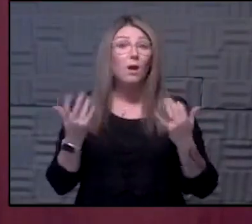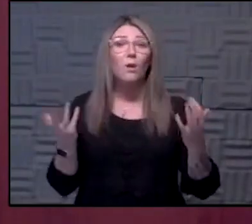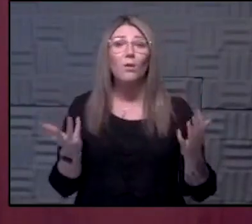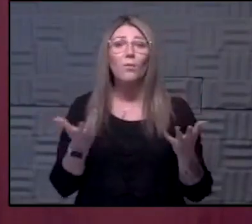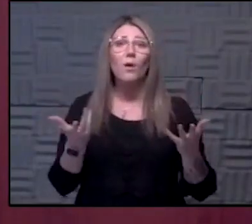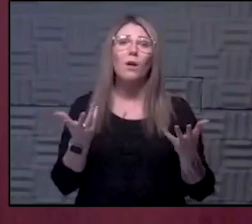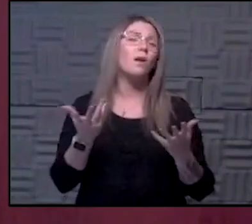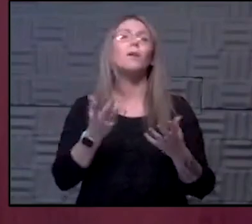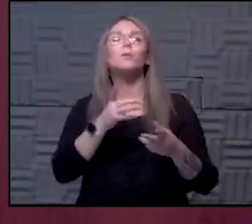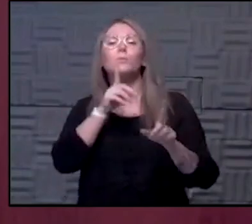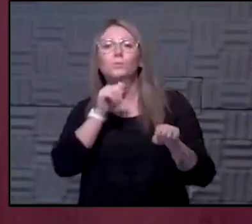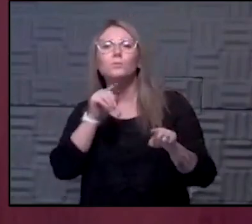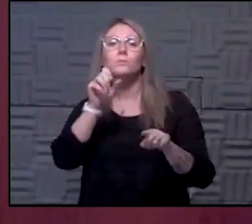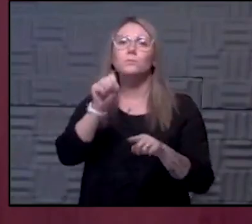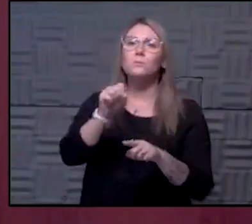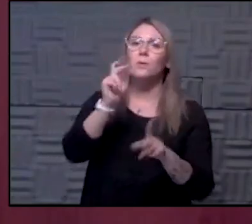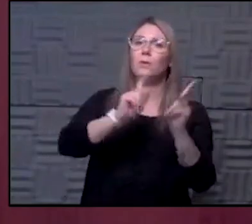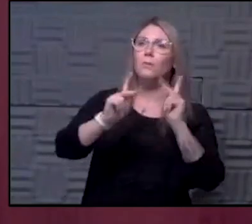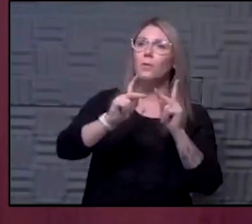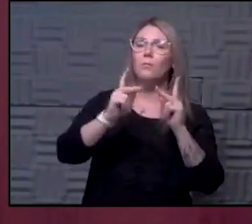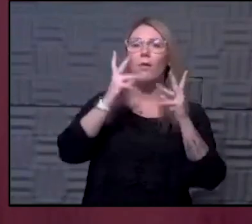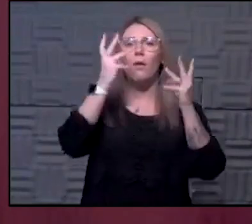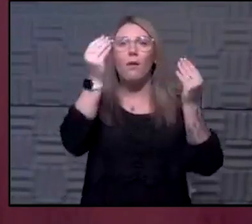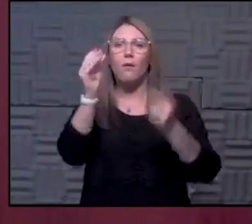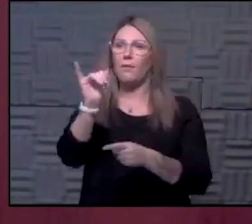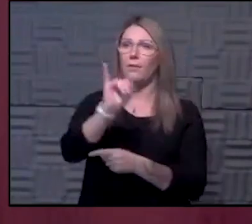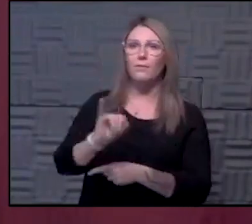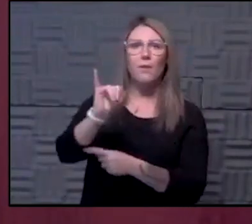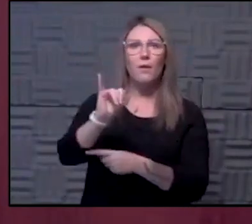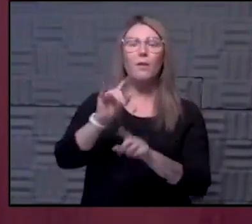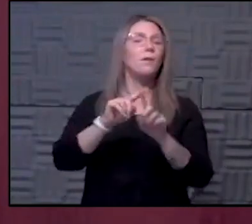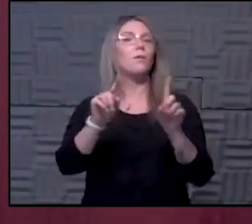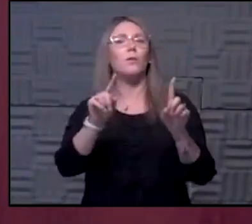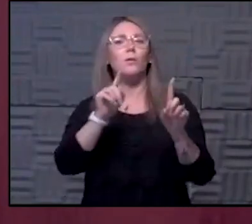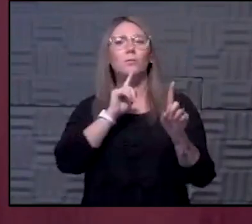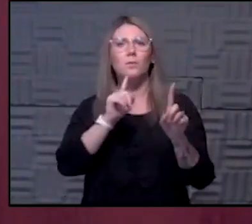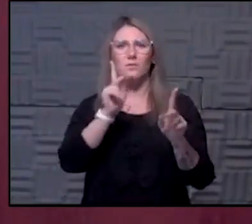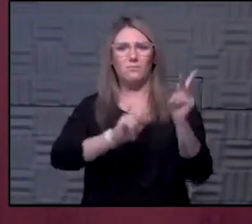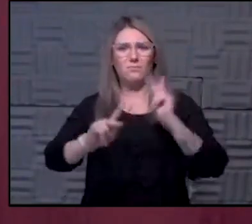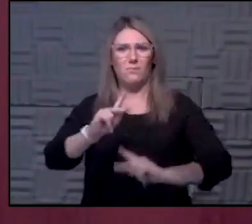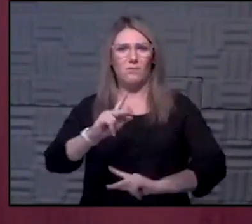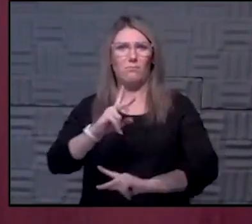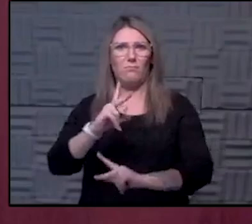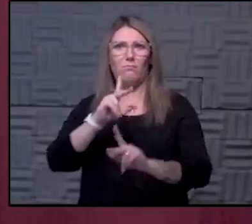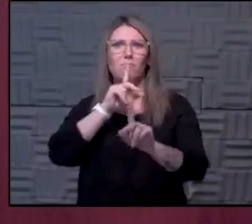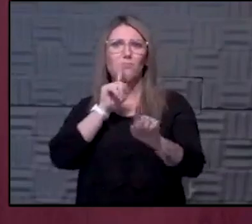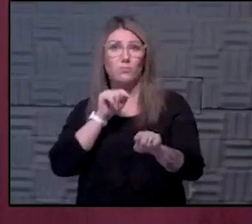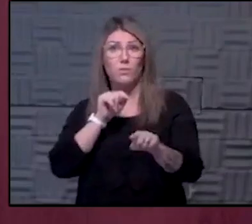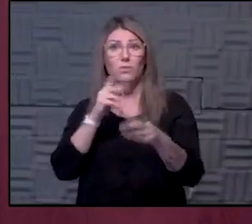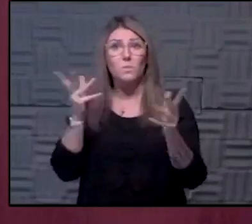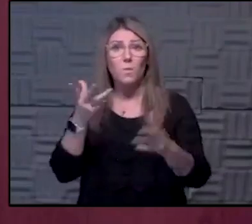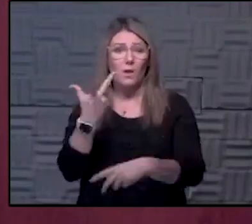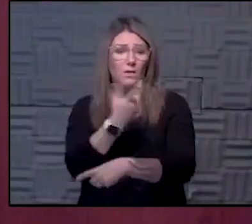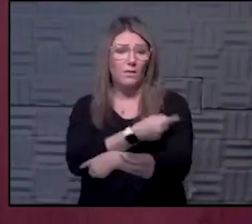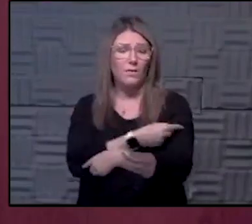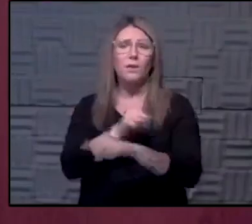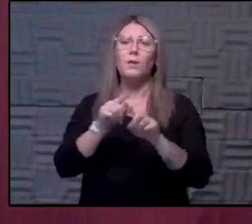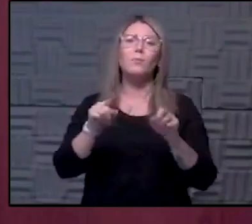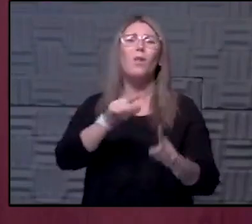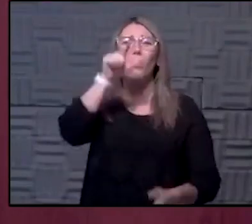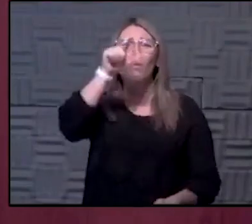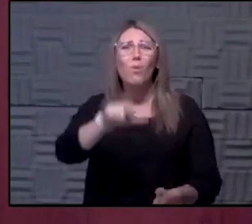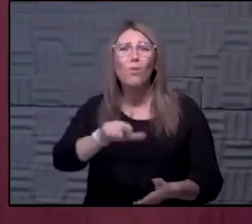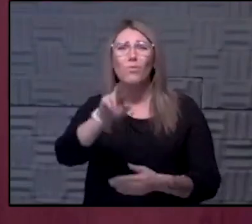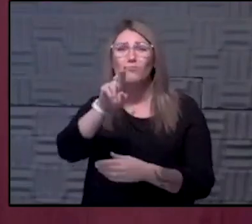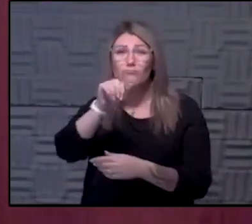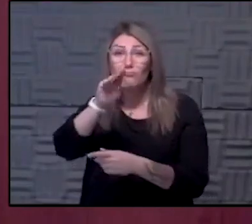it's a result, sure, of some people being out there and having been infected. It's a result of getting people vaccinated. But the very low rate of